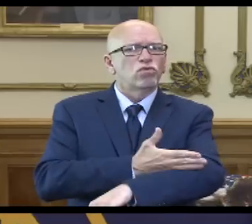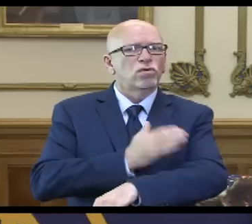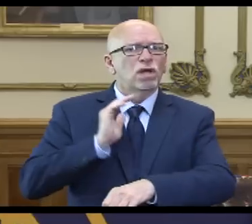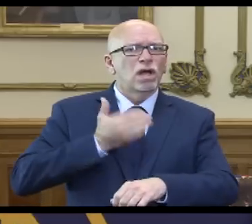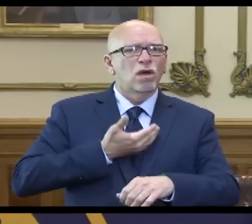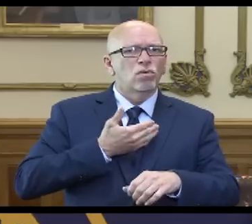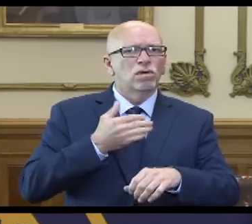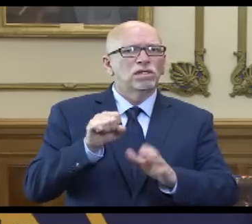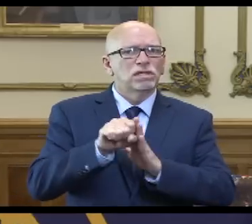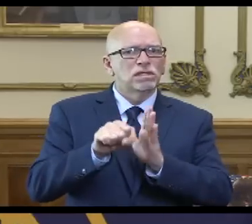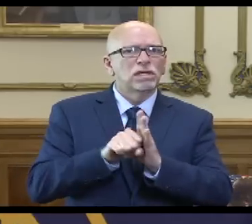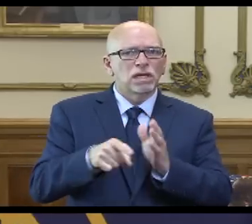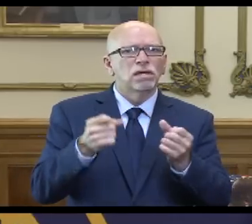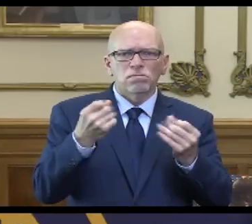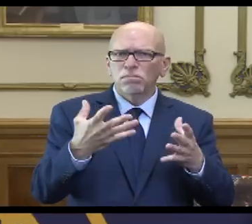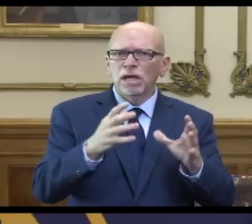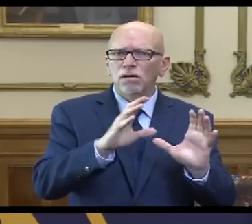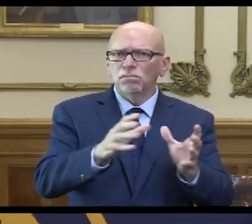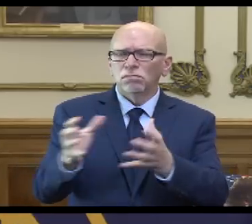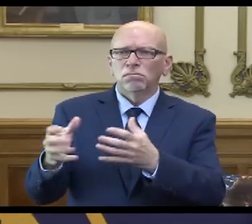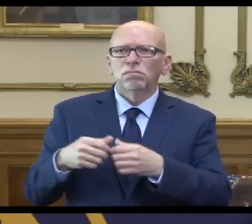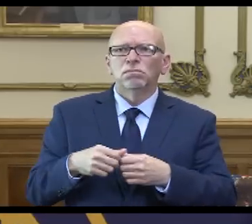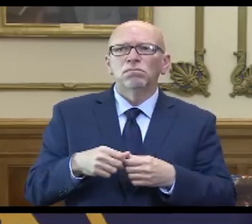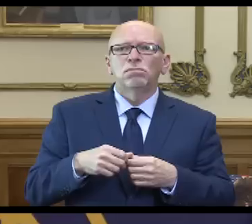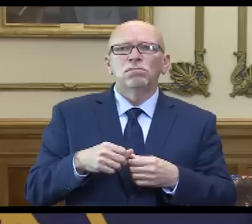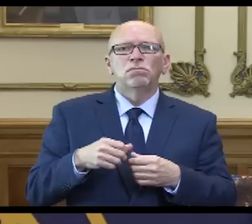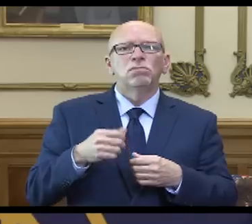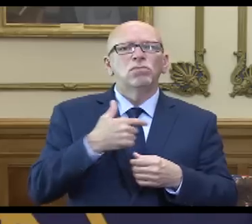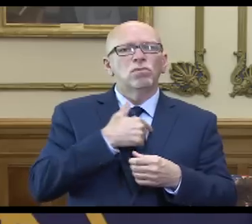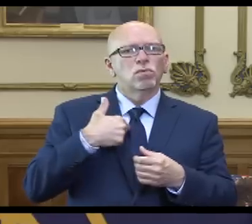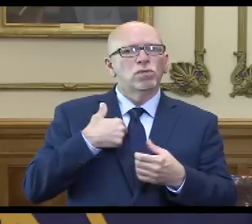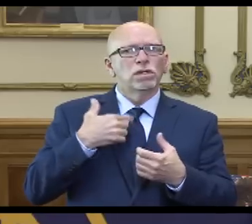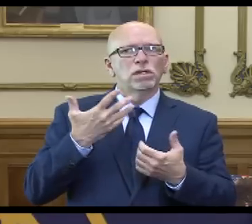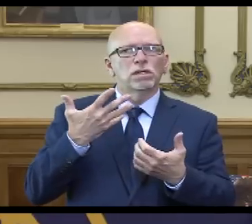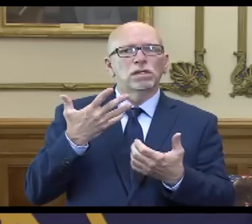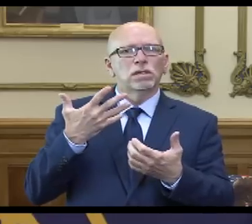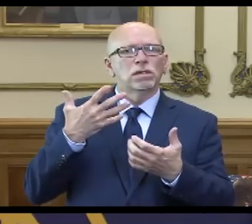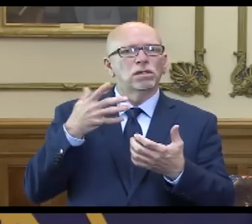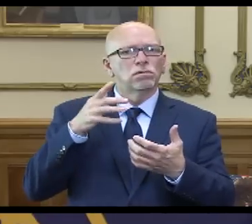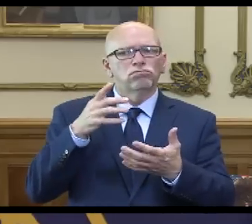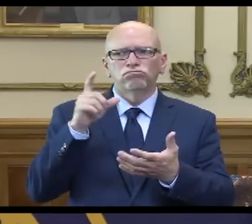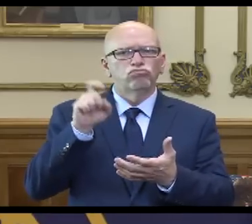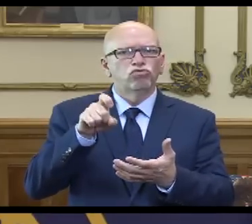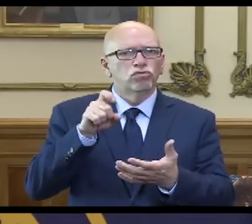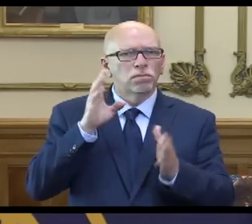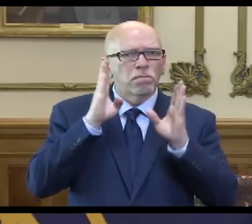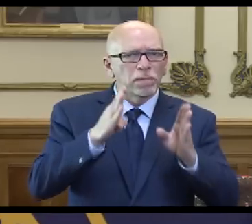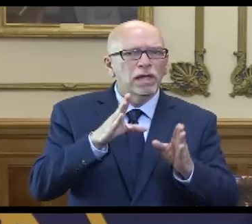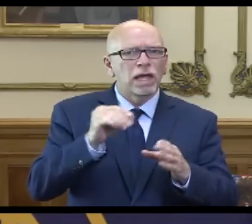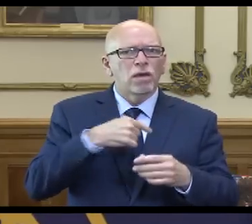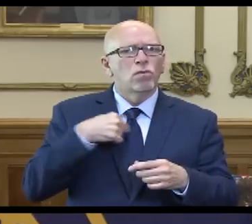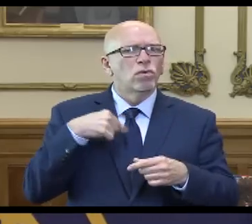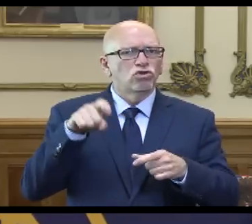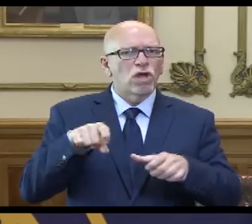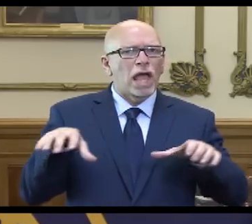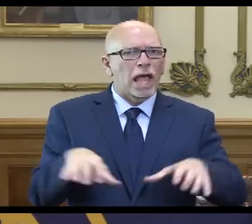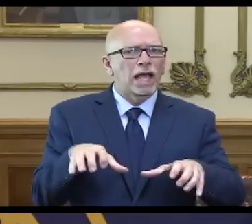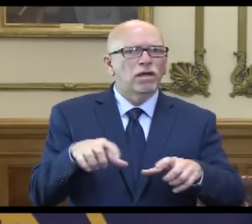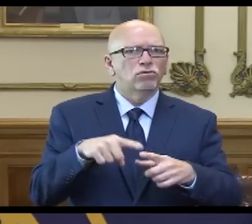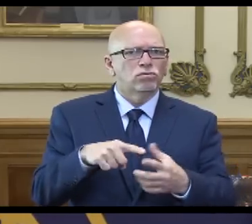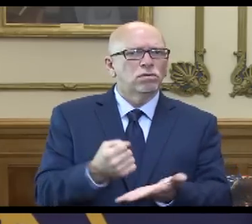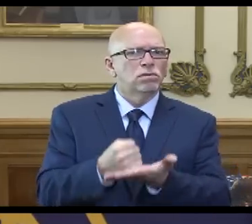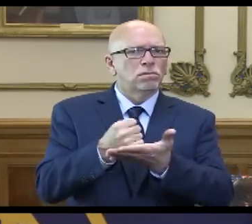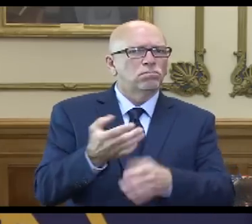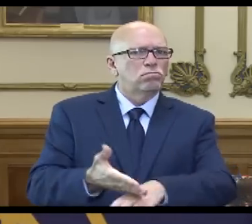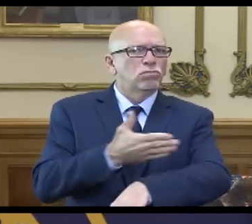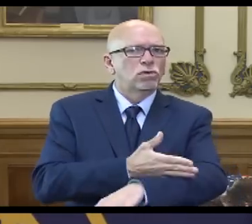colors, that we owe not just our attention, but we owe our action. And so, as I mentioned a